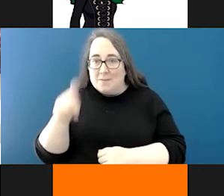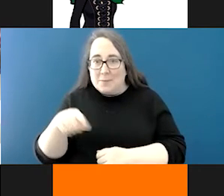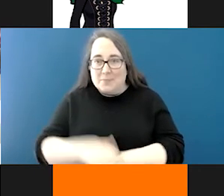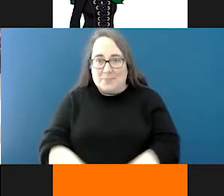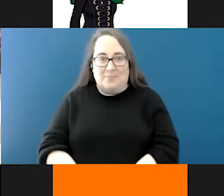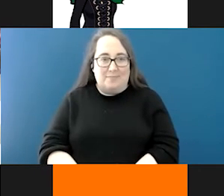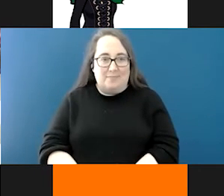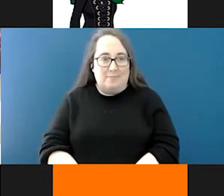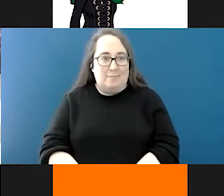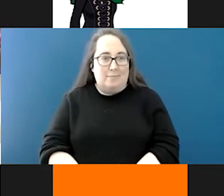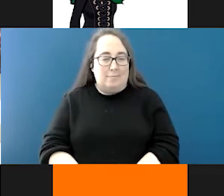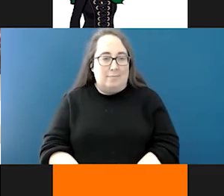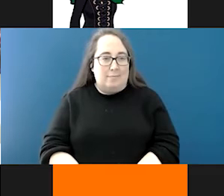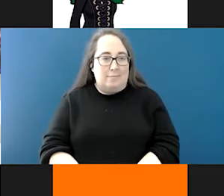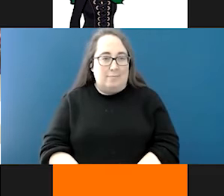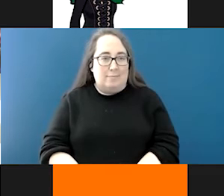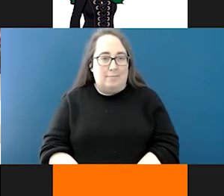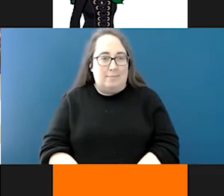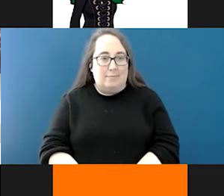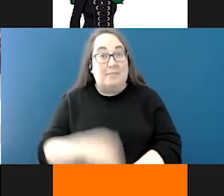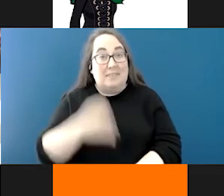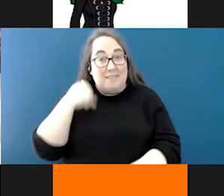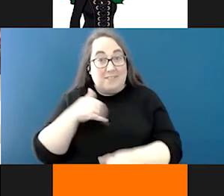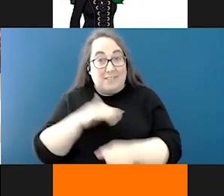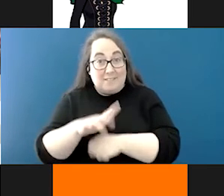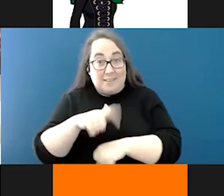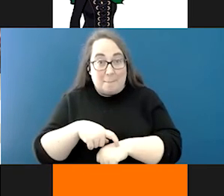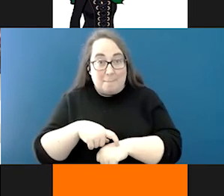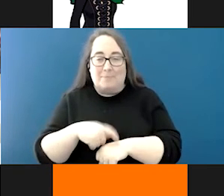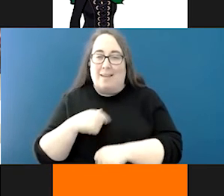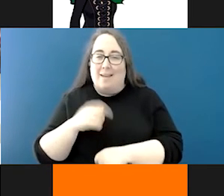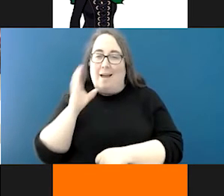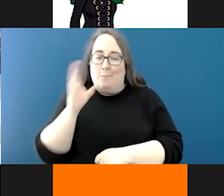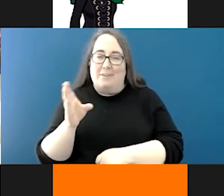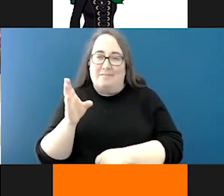But if I had the time, I definitely would,